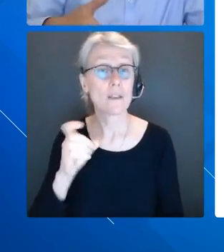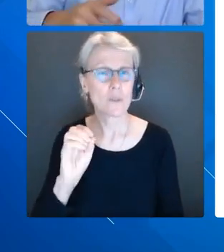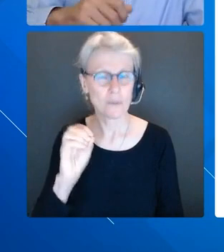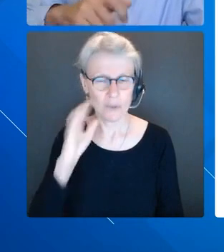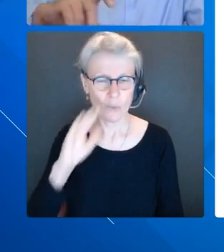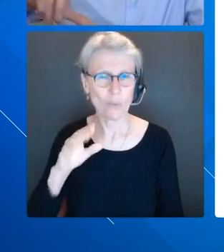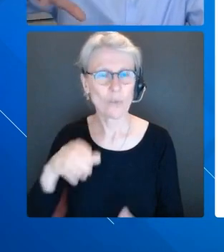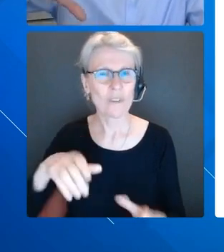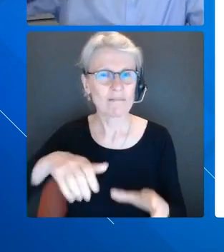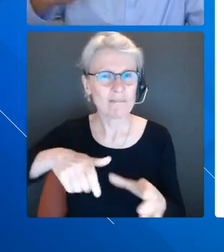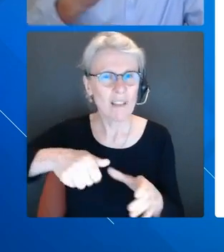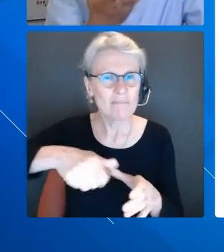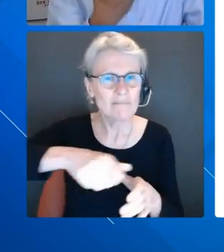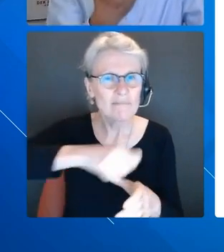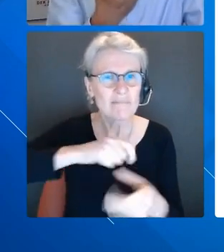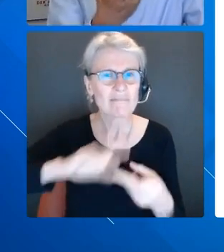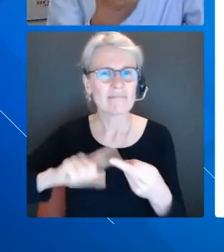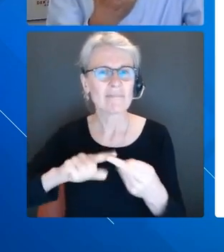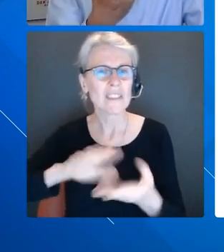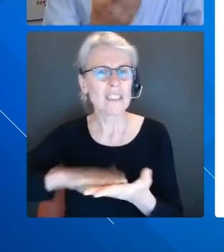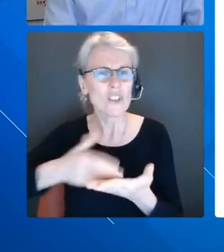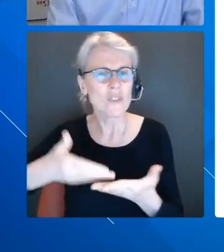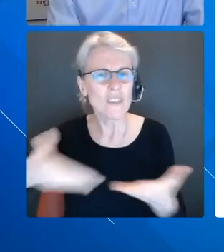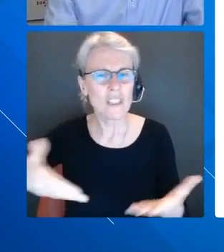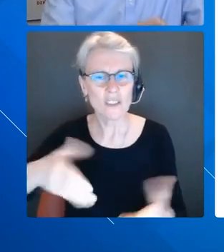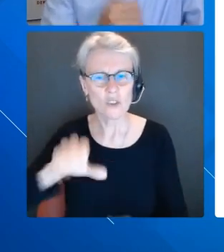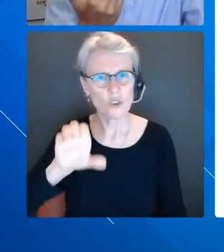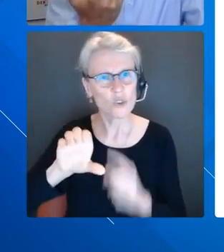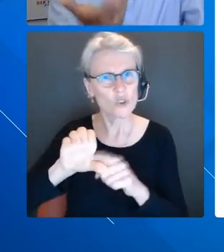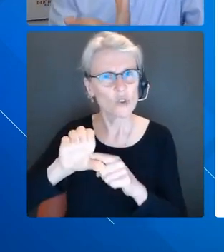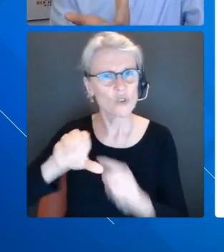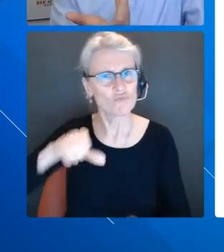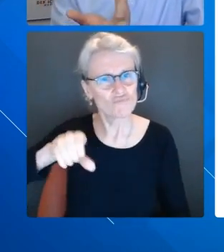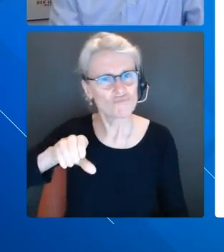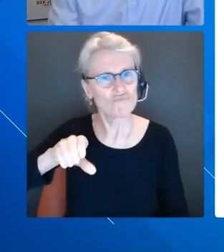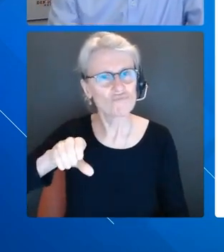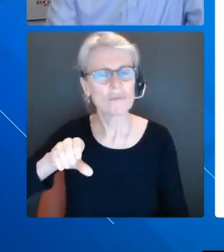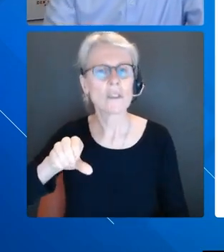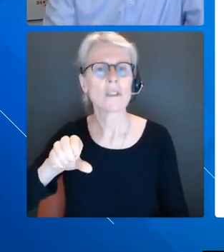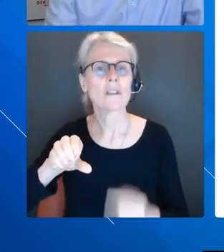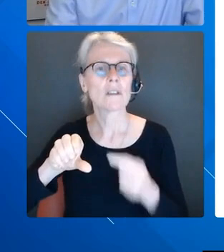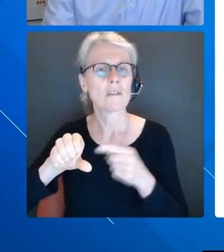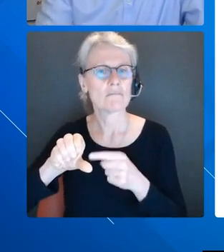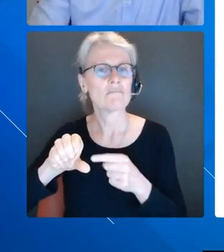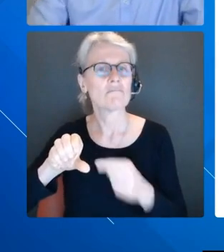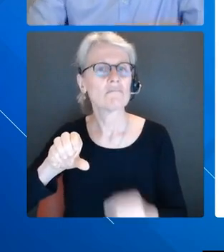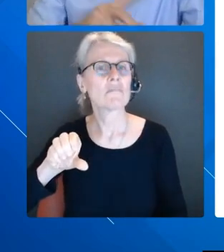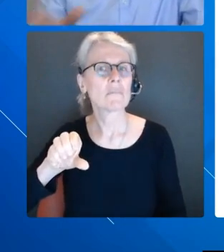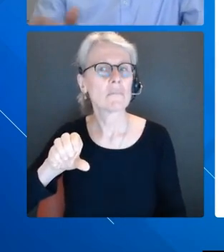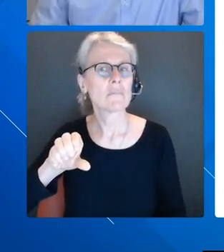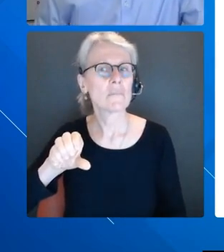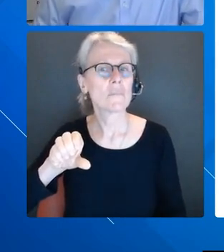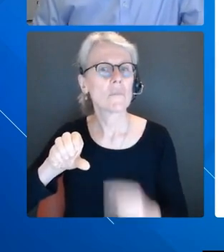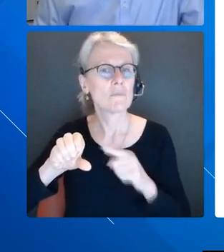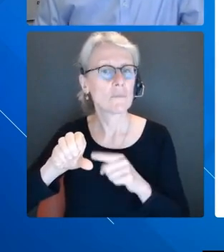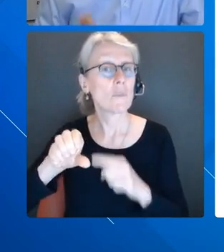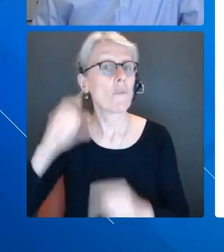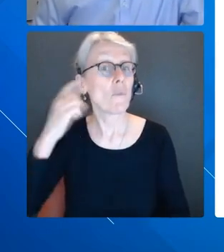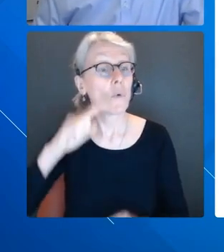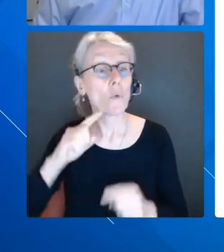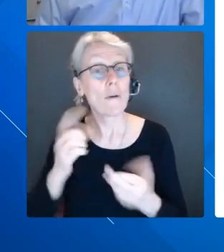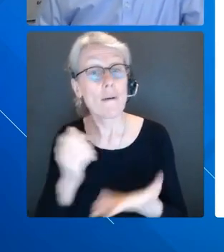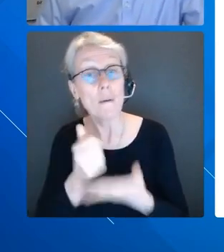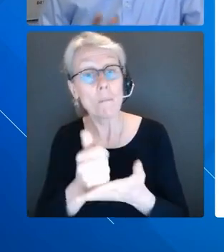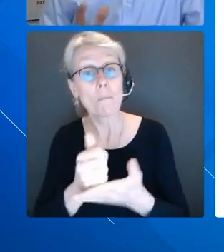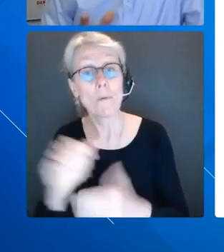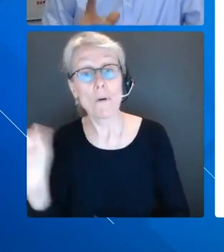can openers and the kitchen tools that have the larger hands. Those were larger handles. Those were initially designed for people with arthritis, so for